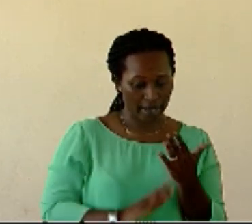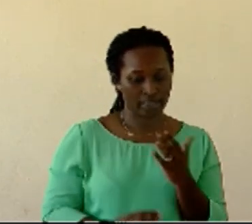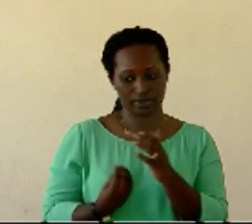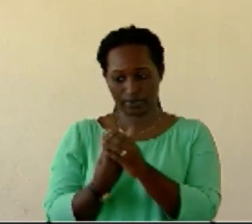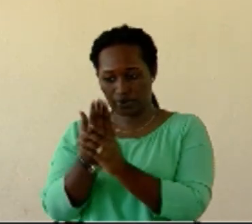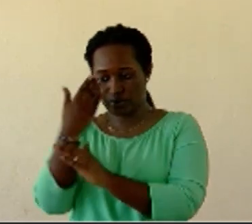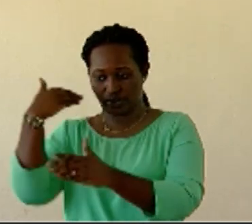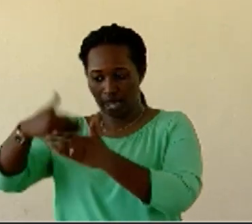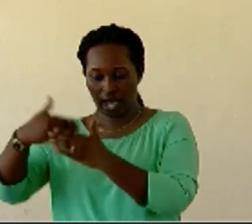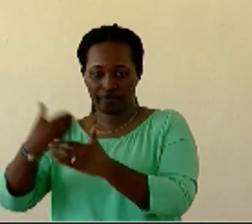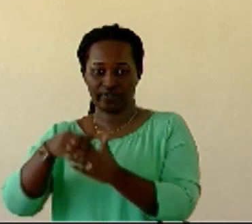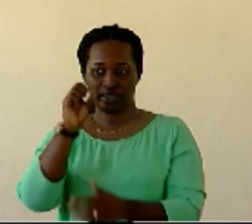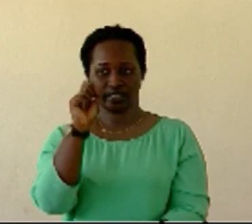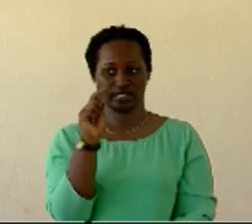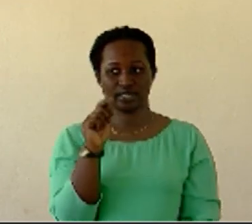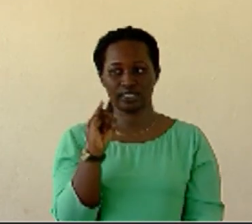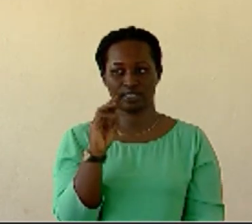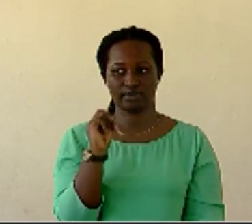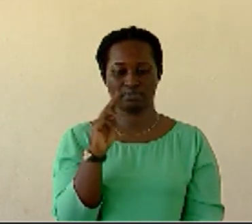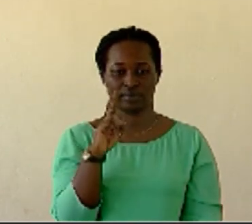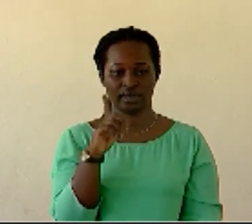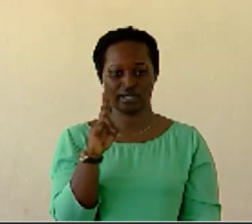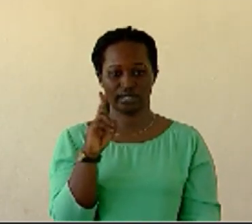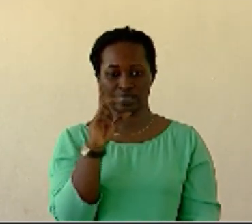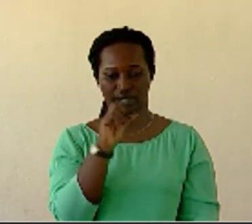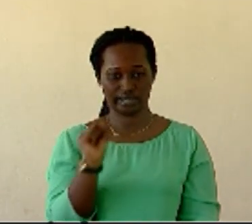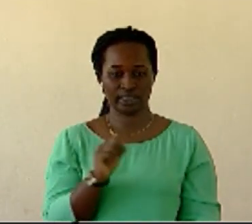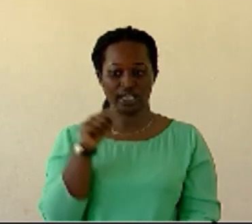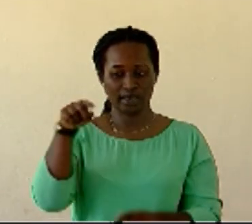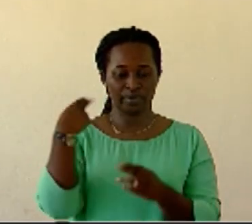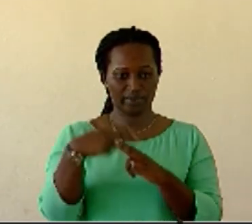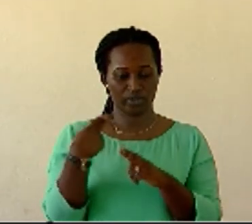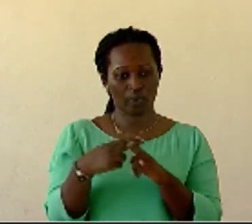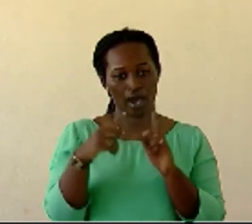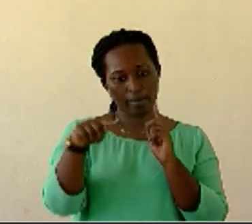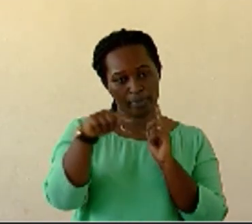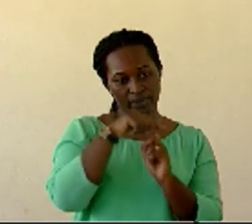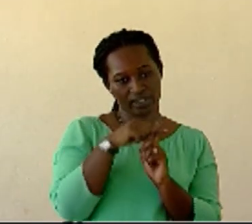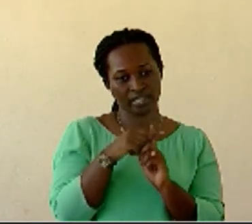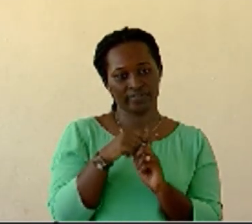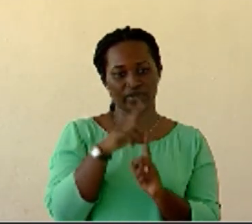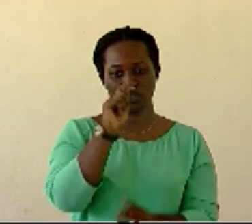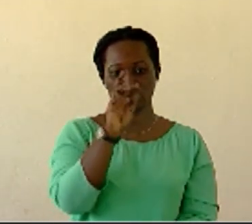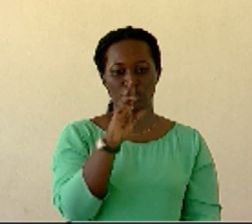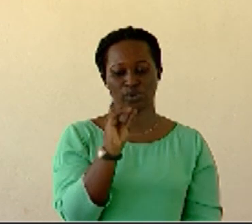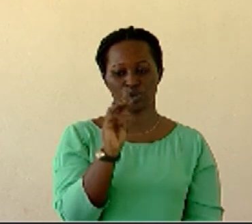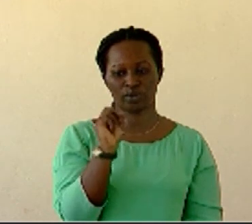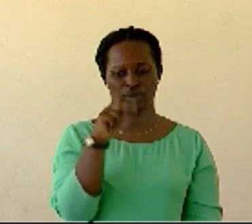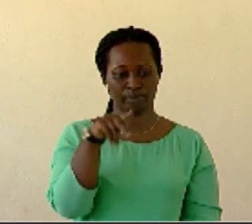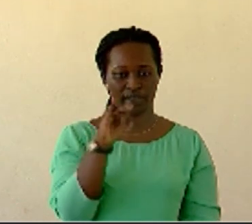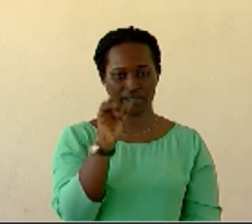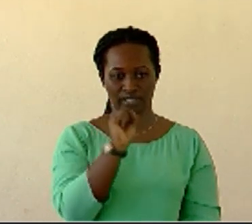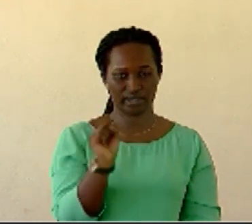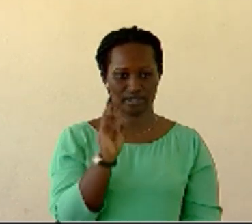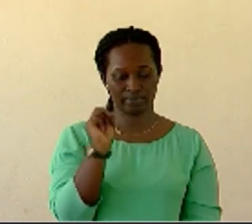stimulus, that is what we call positive tropism. And when a plant grows away from